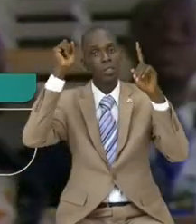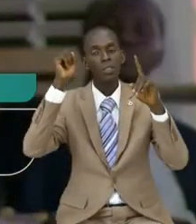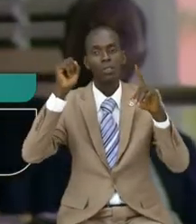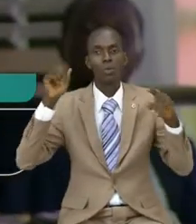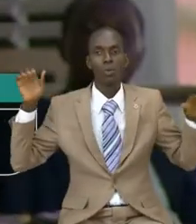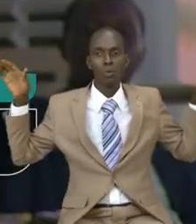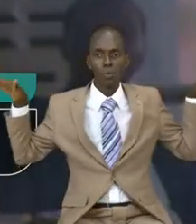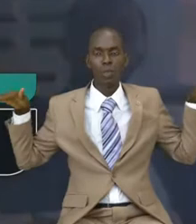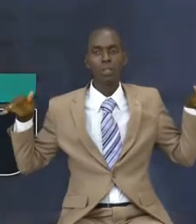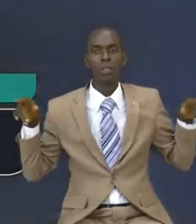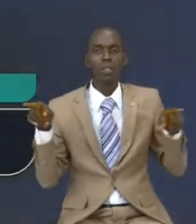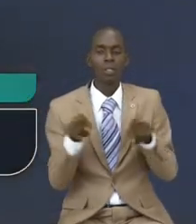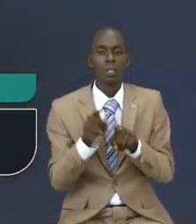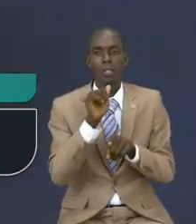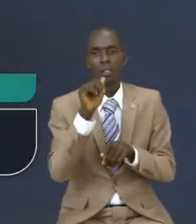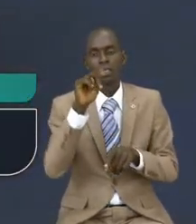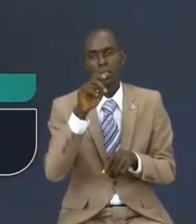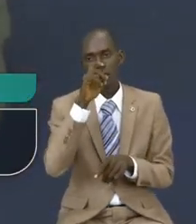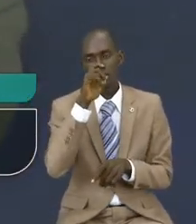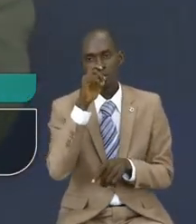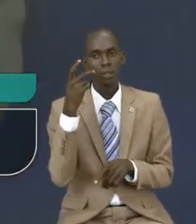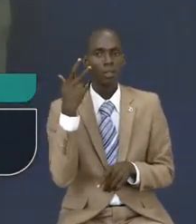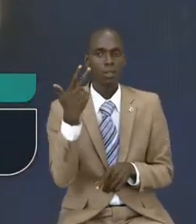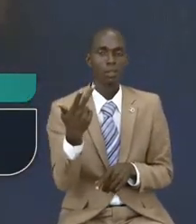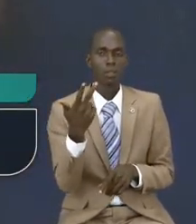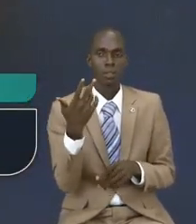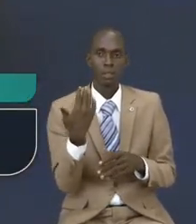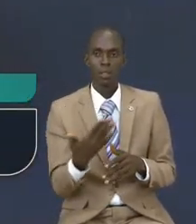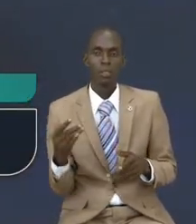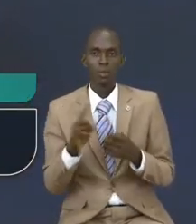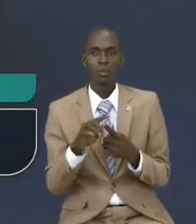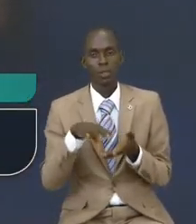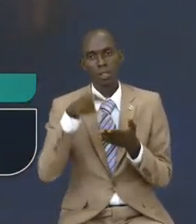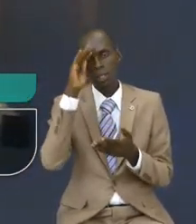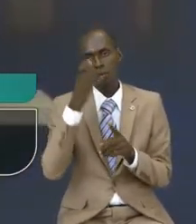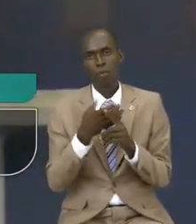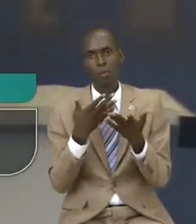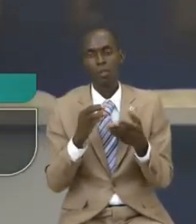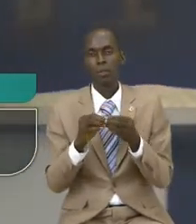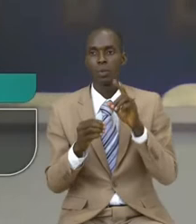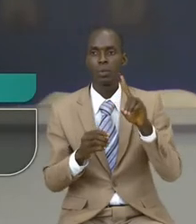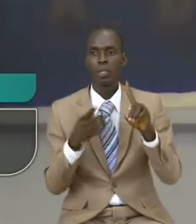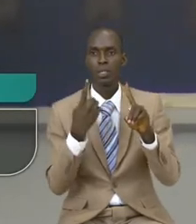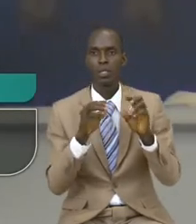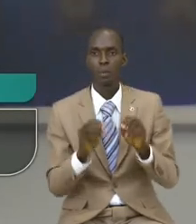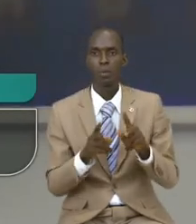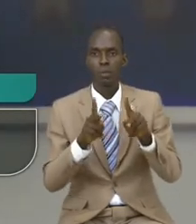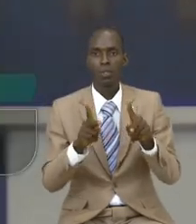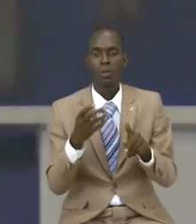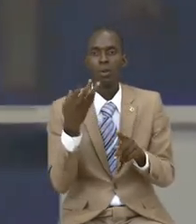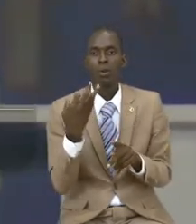like an eagle. Three things we're looking at. Number one, the privilege of